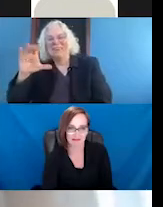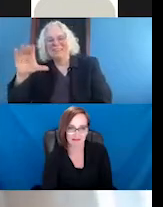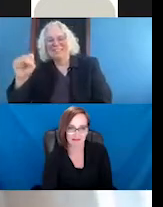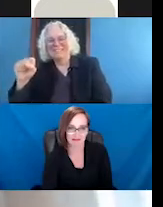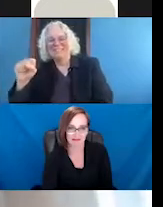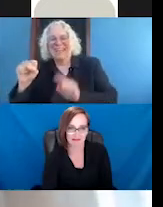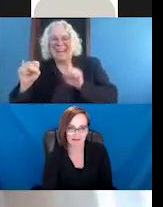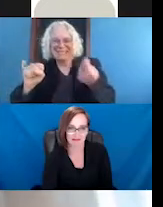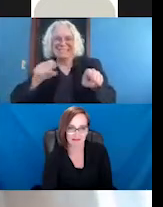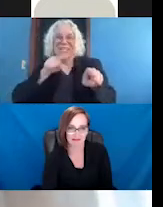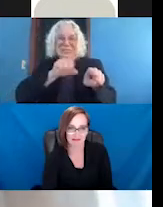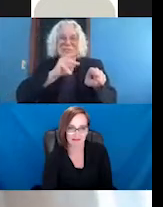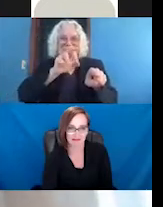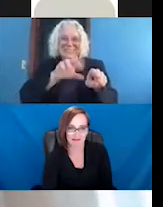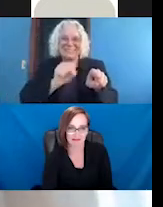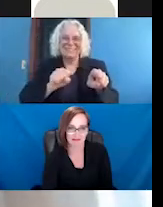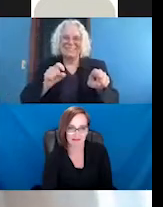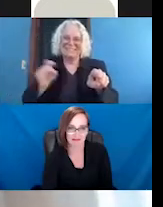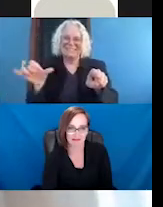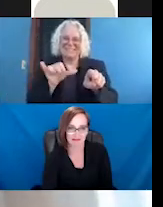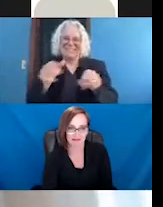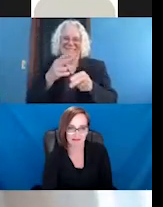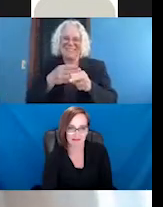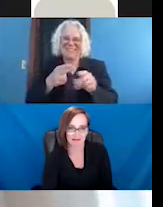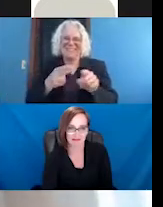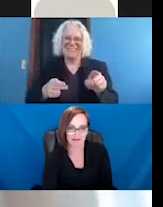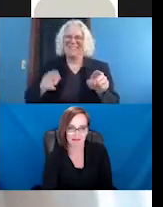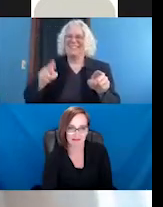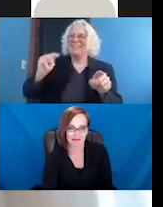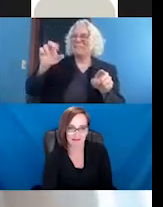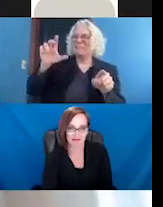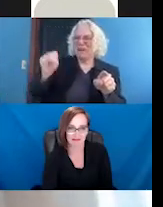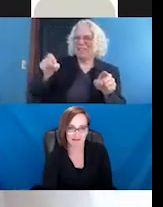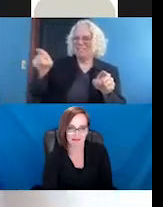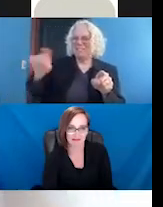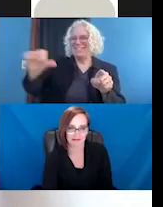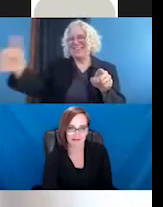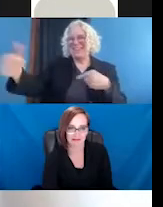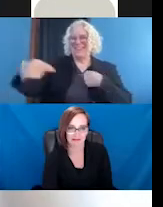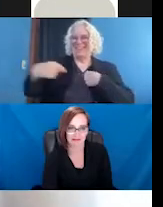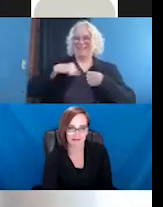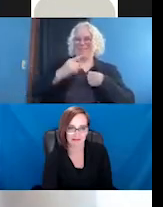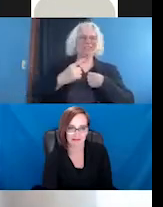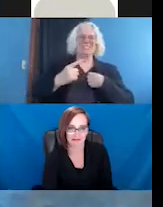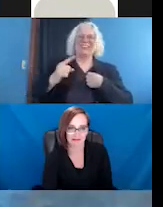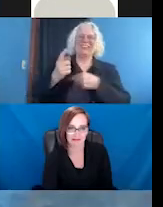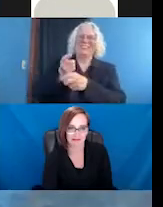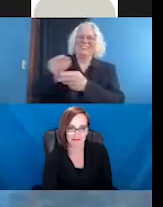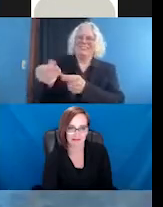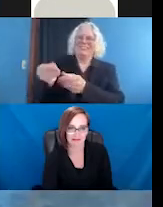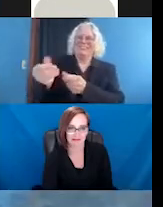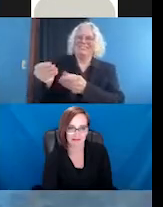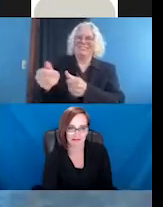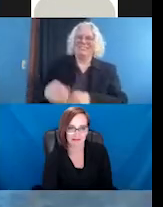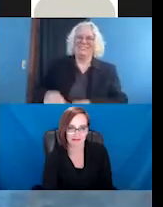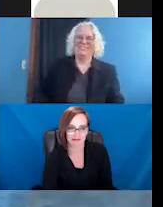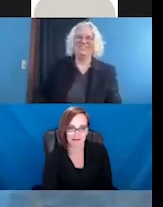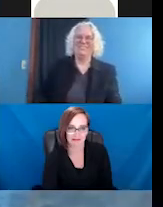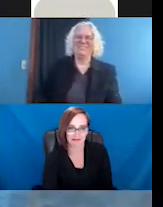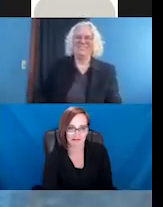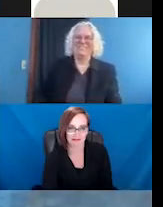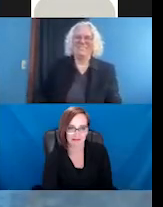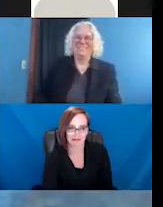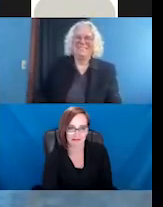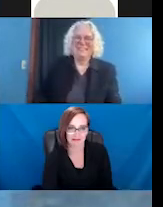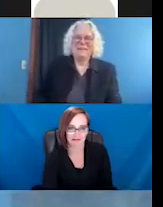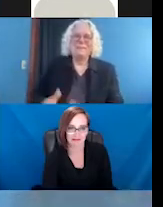great. Similar to tax No, credit. Marcus, you're the other Marcus. No, I'm just playing. It's good to see you.